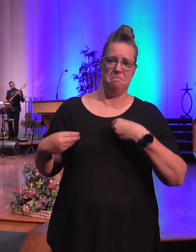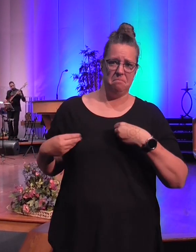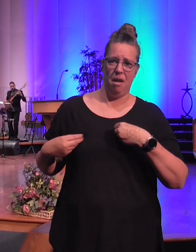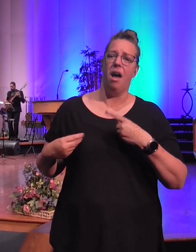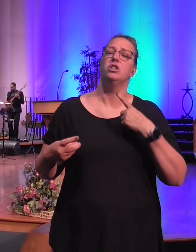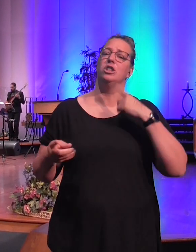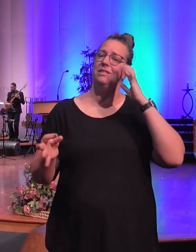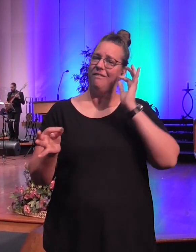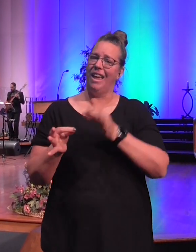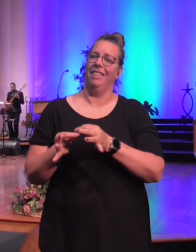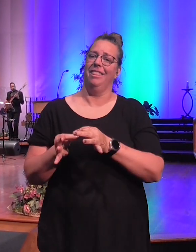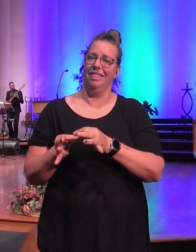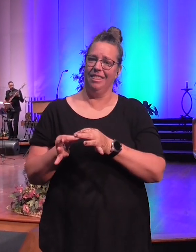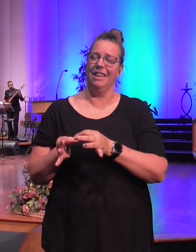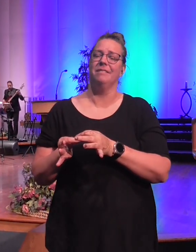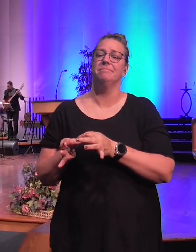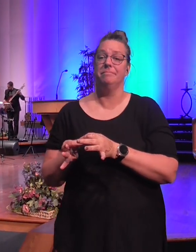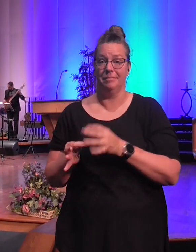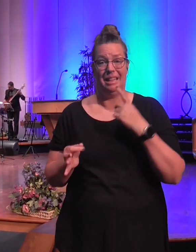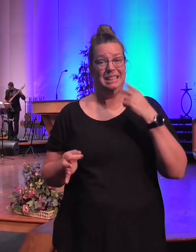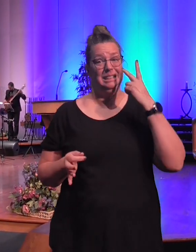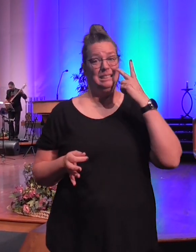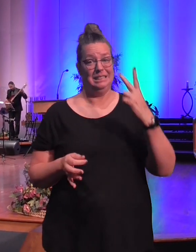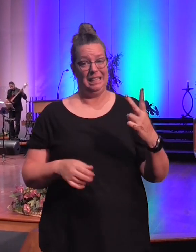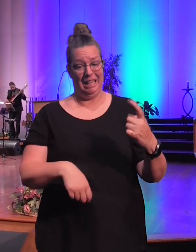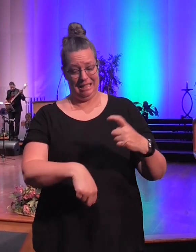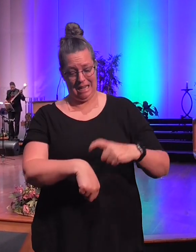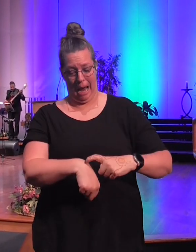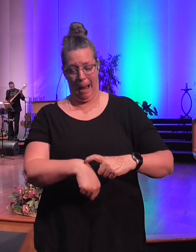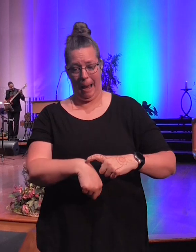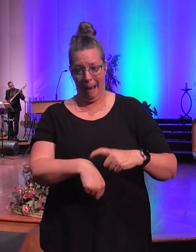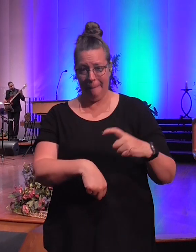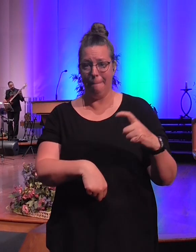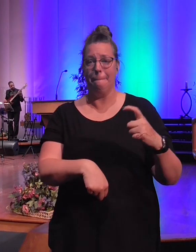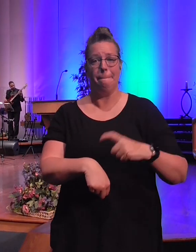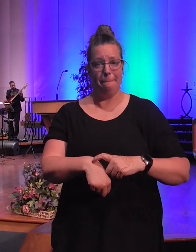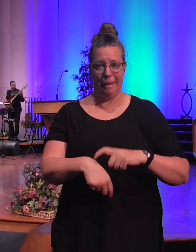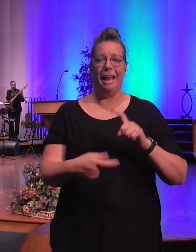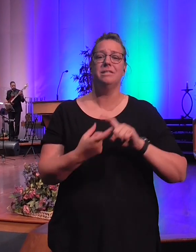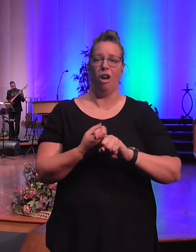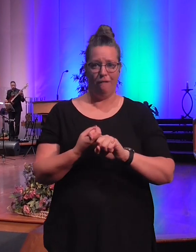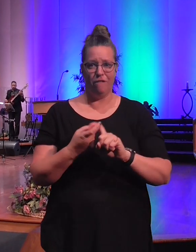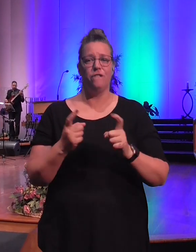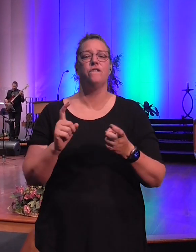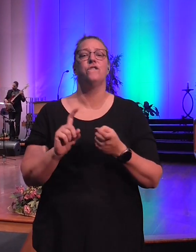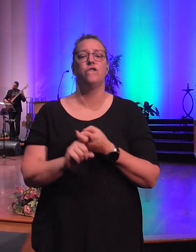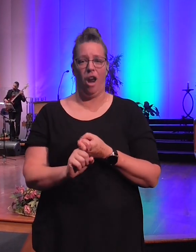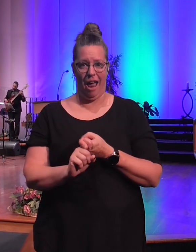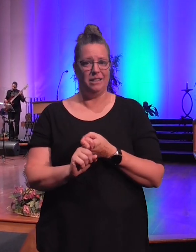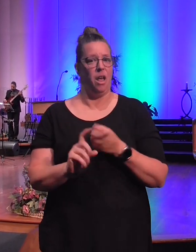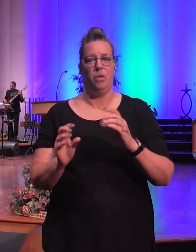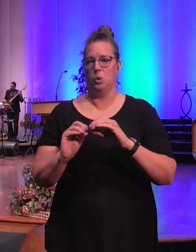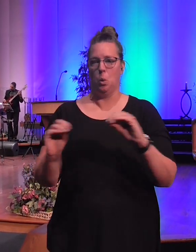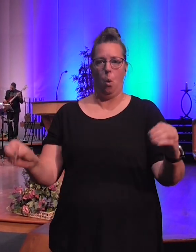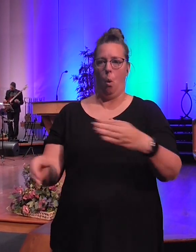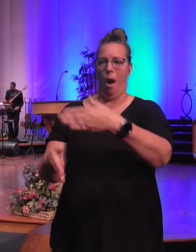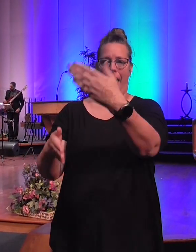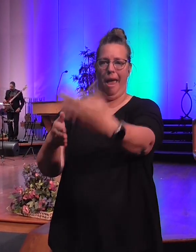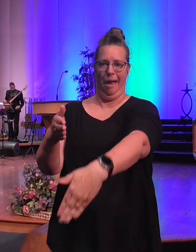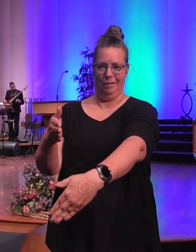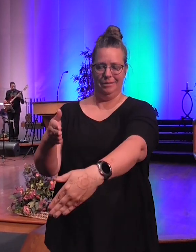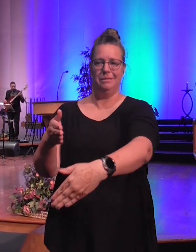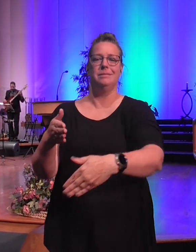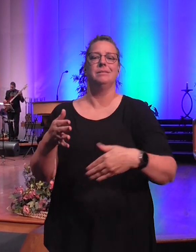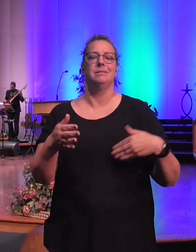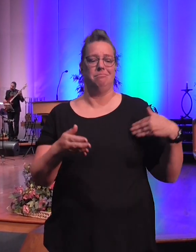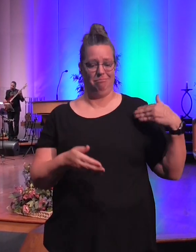faith in me. You see, time is our friend, and for us there is no end. All you got